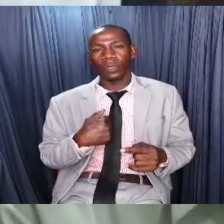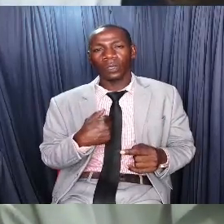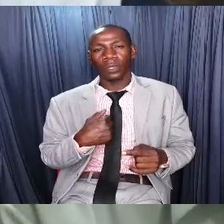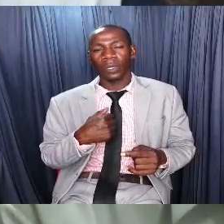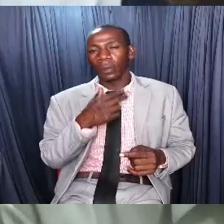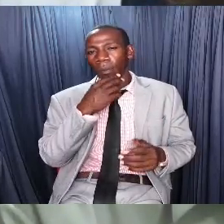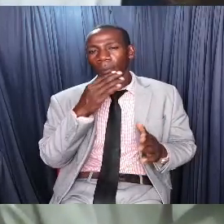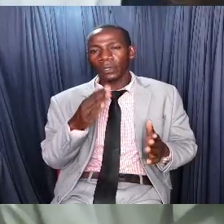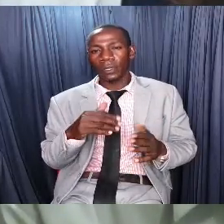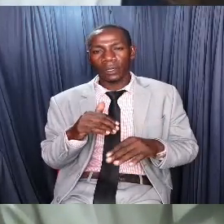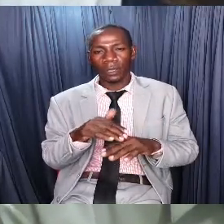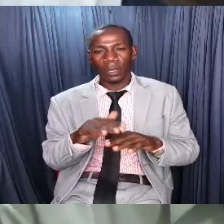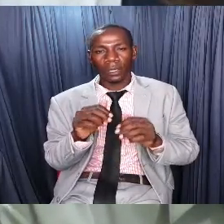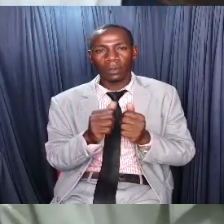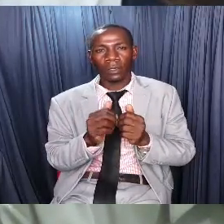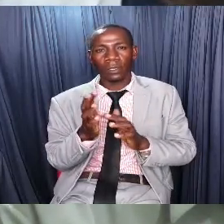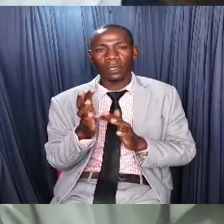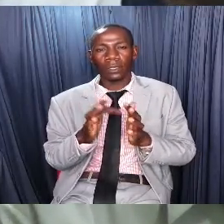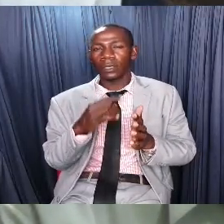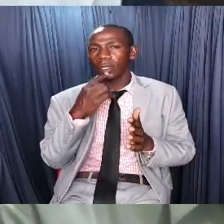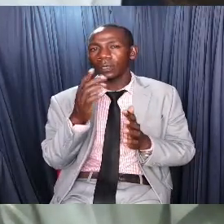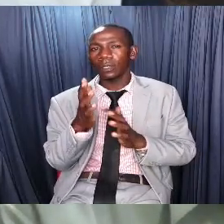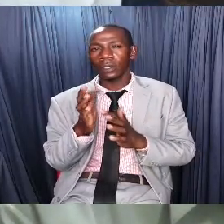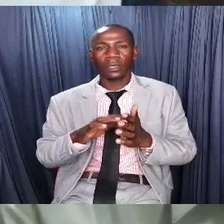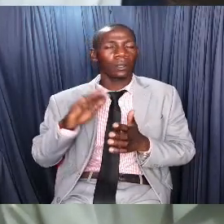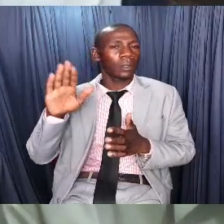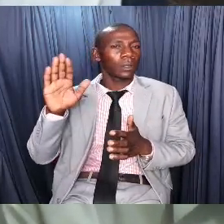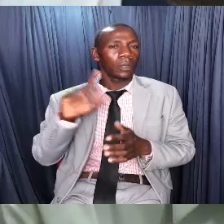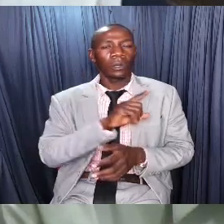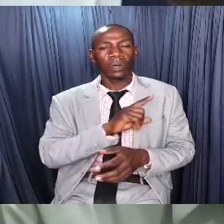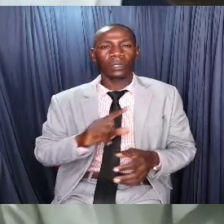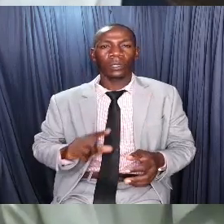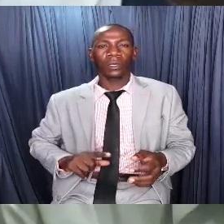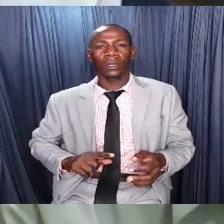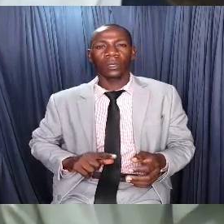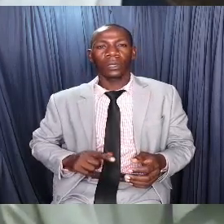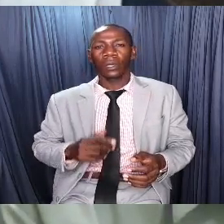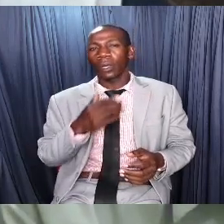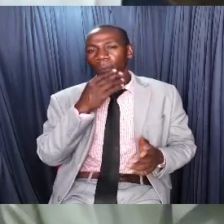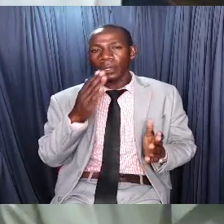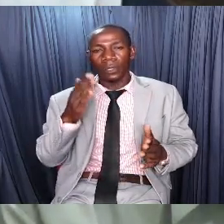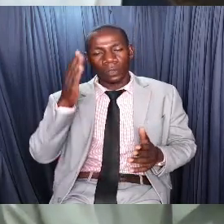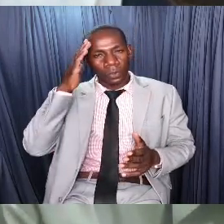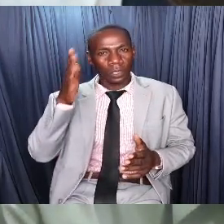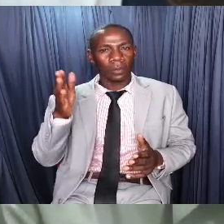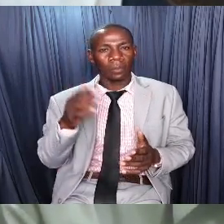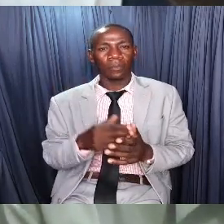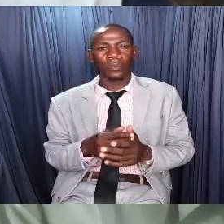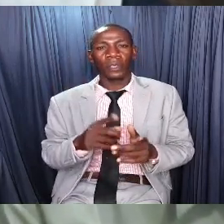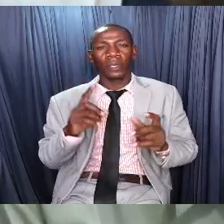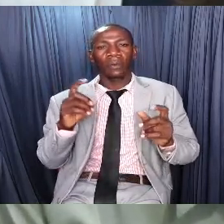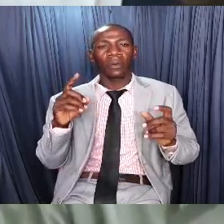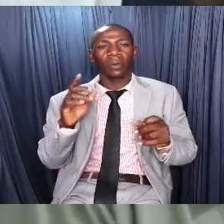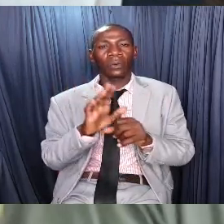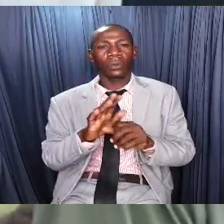aliyetumwa na Yesu. And one was sent by Jesus. Akamwambia huyo Yesu mwenyewe. Told Jesus himself. Bwana. Lord. Mtu huyo tunamjua. We know this man. Mabaya